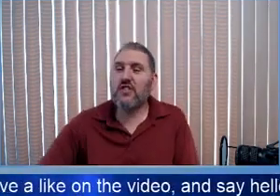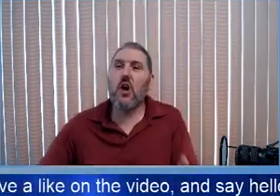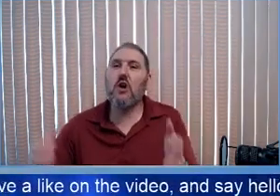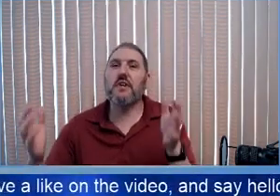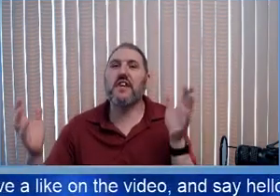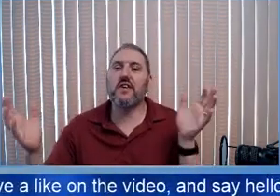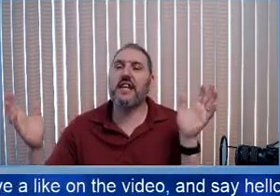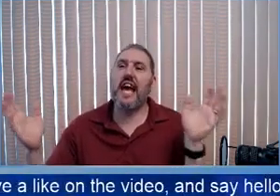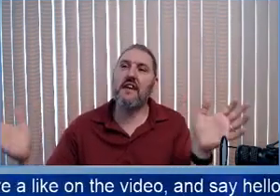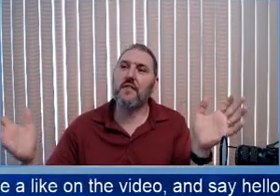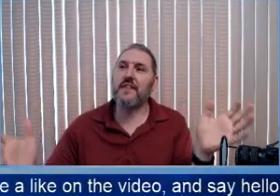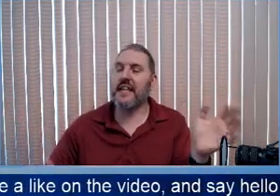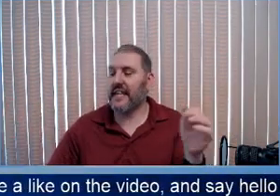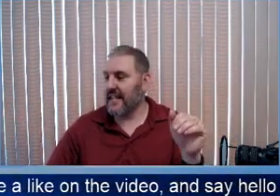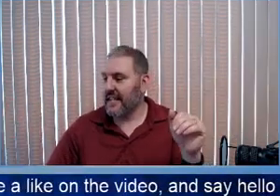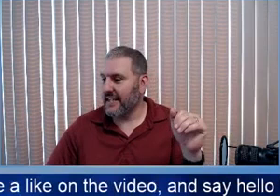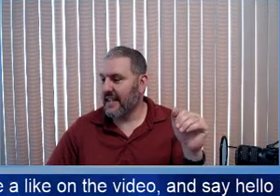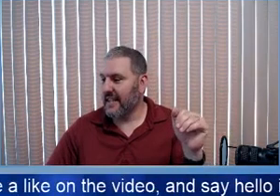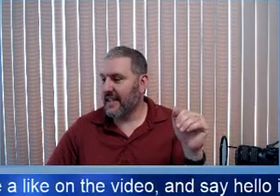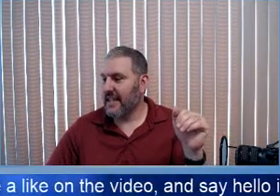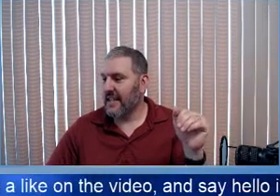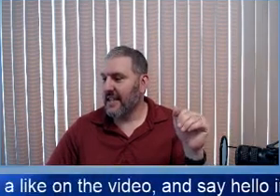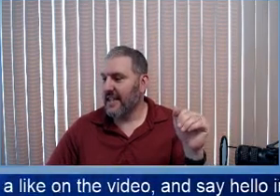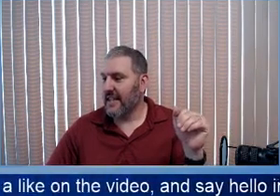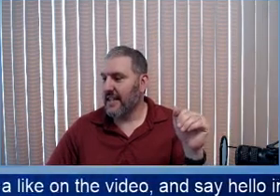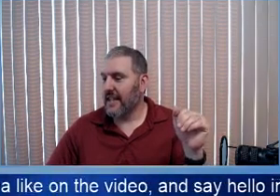But what's wrong with hearing everything?